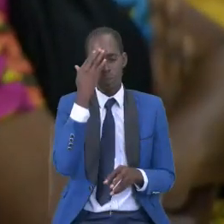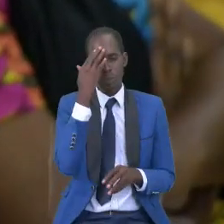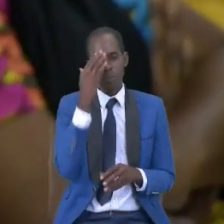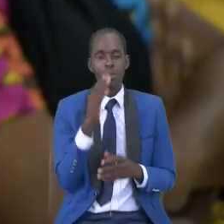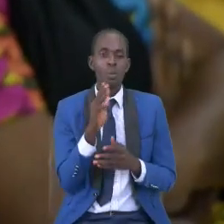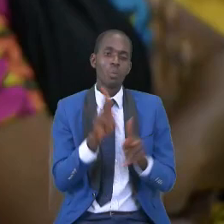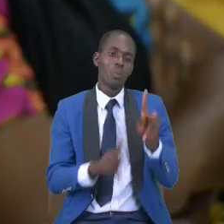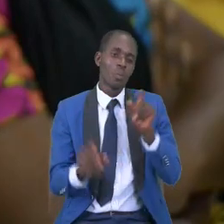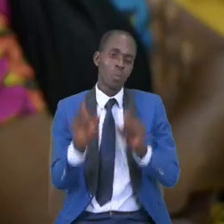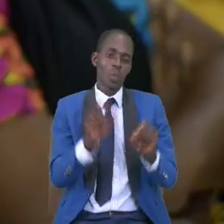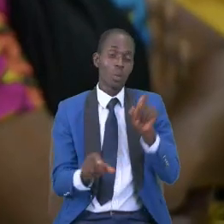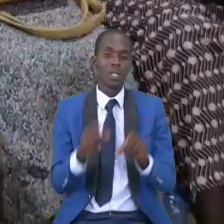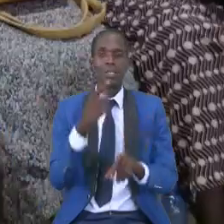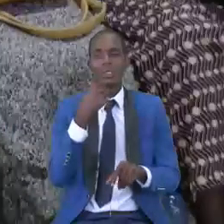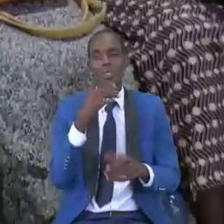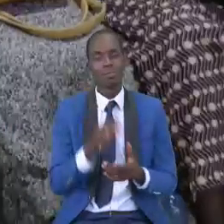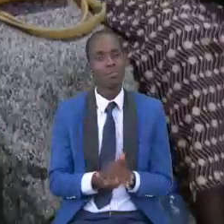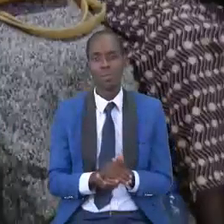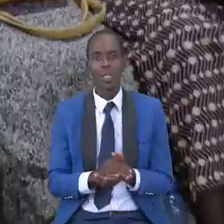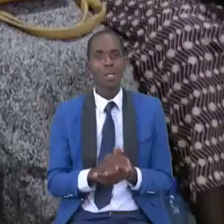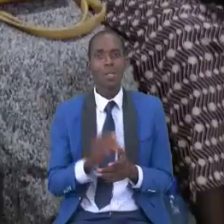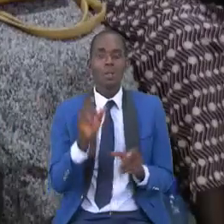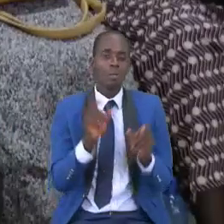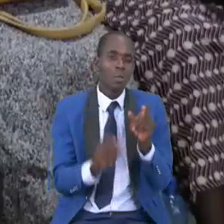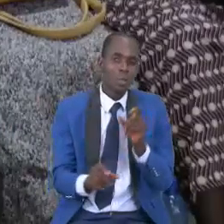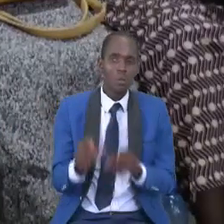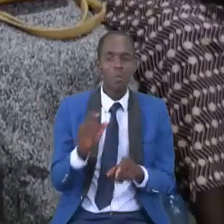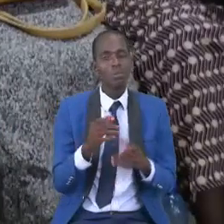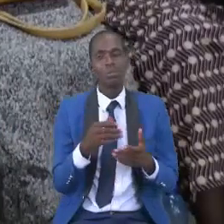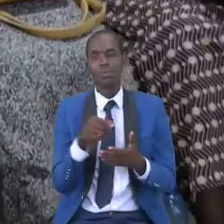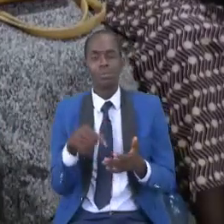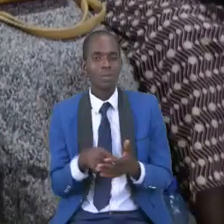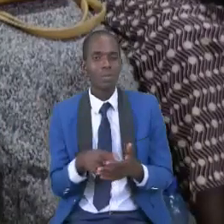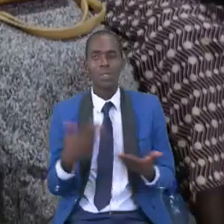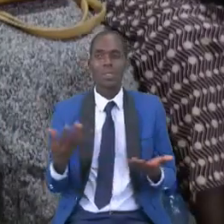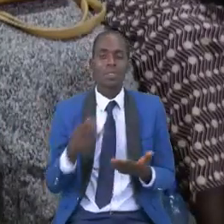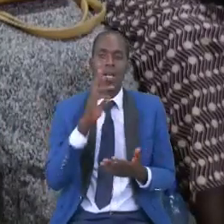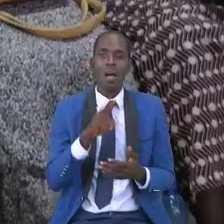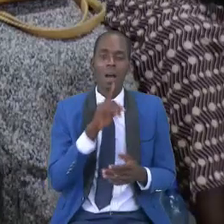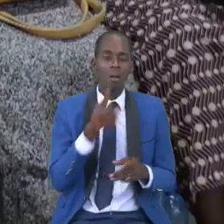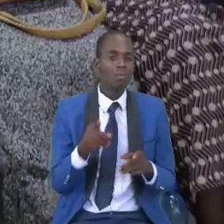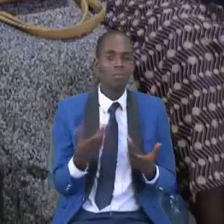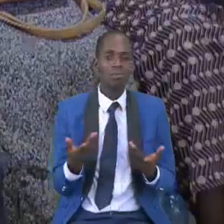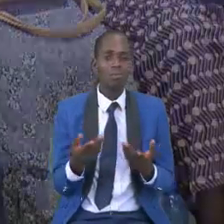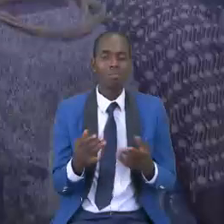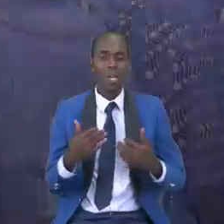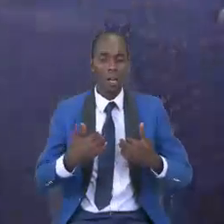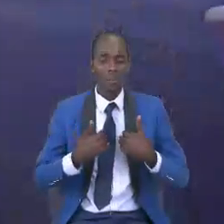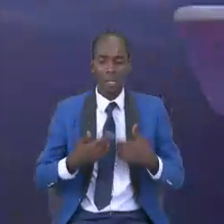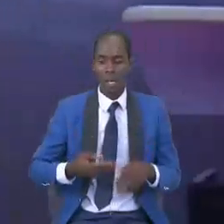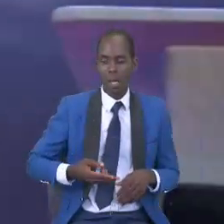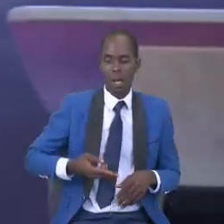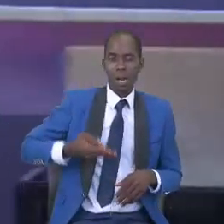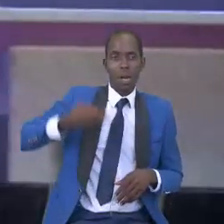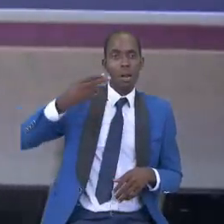say, people this period of time, they are so much on edge. They have hypertension and